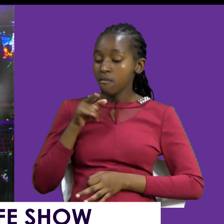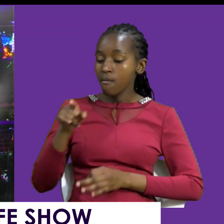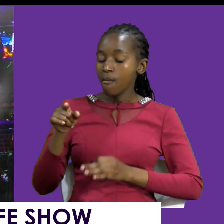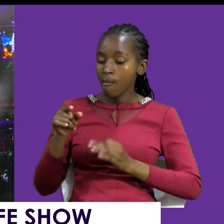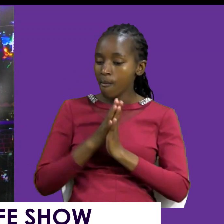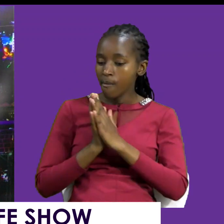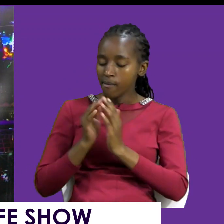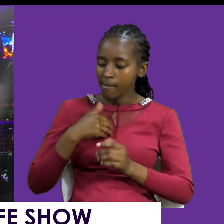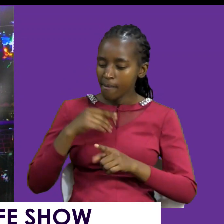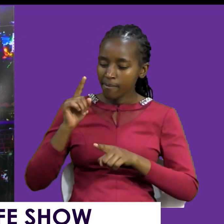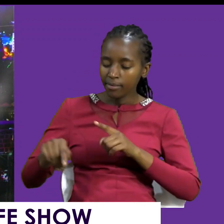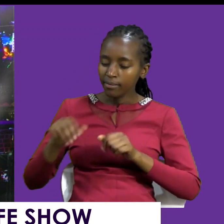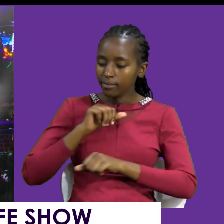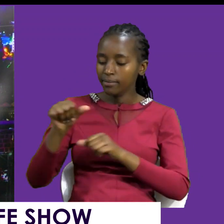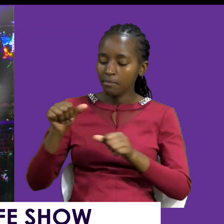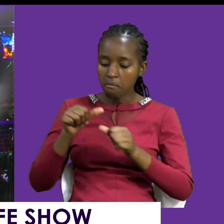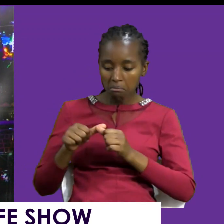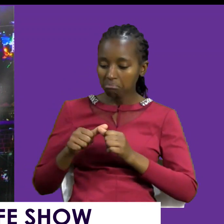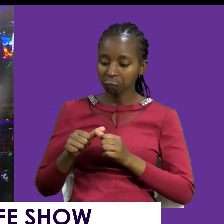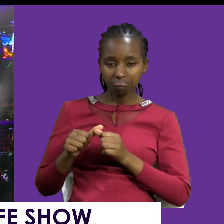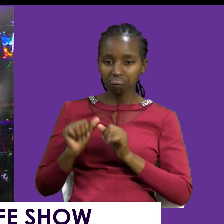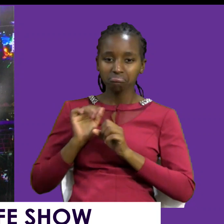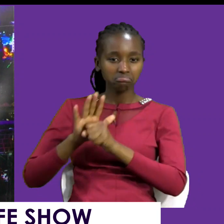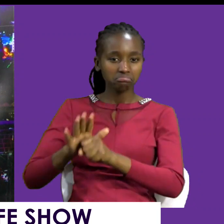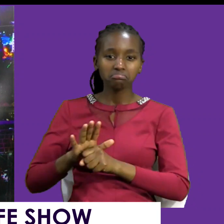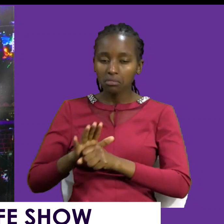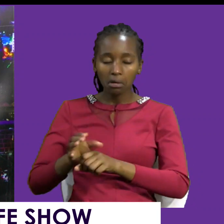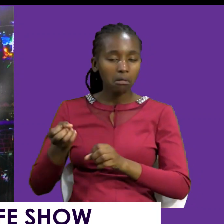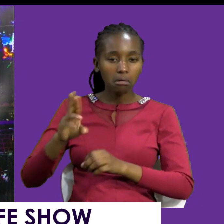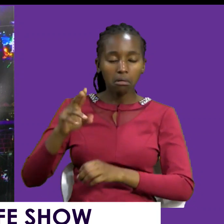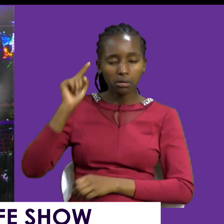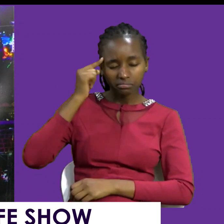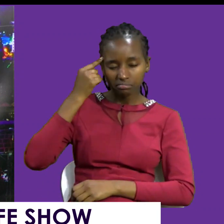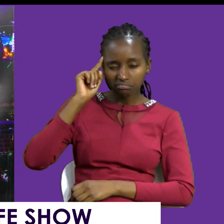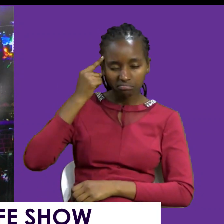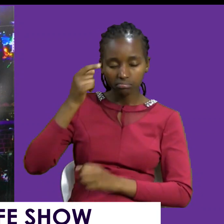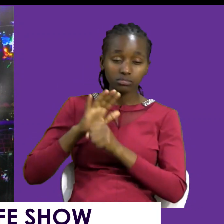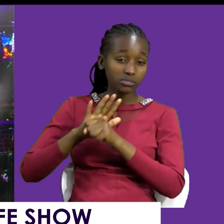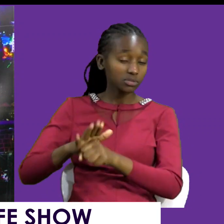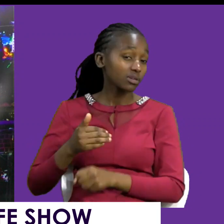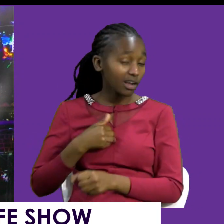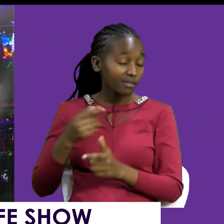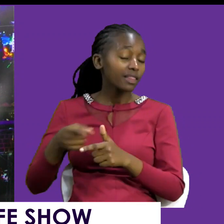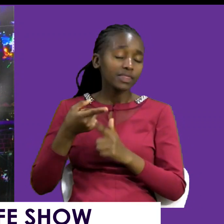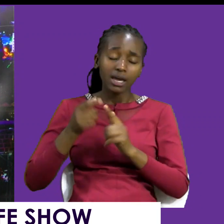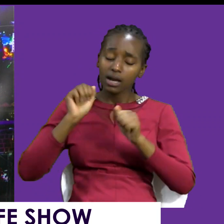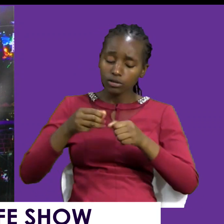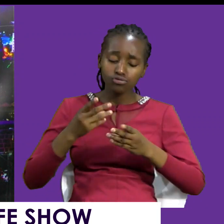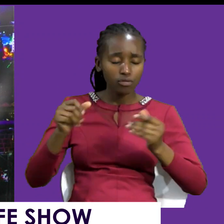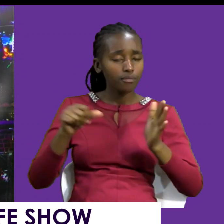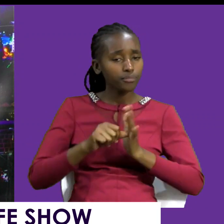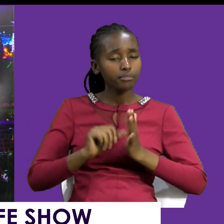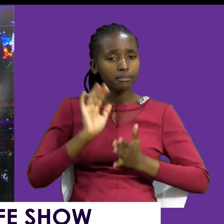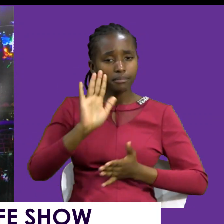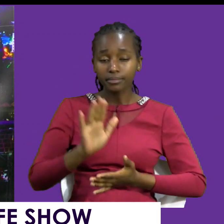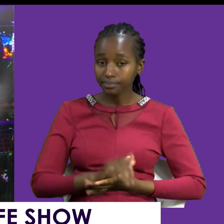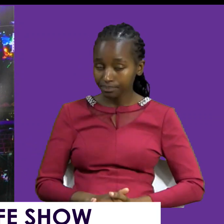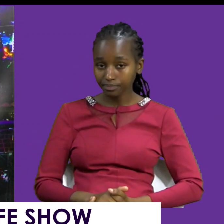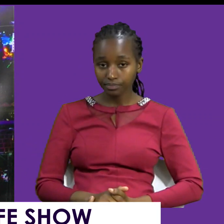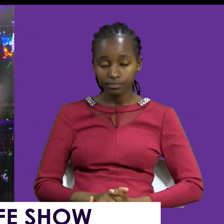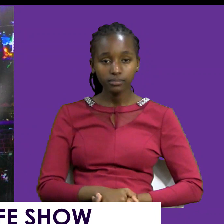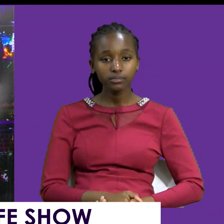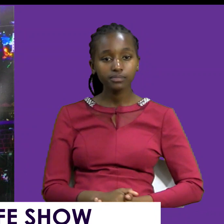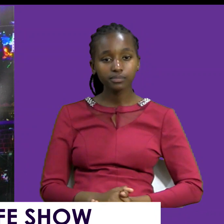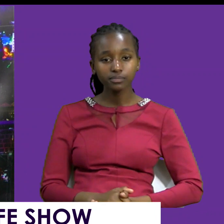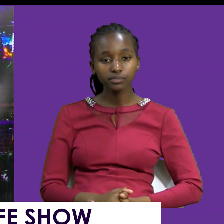need to understand those that are out of mere psychological games. That is how you diagnose it. Once you diagnose it,